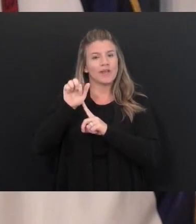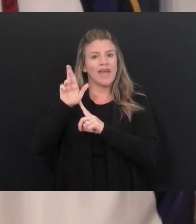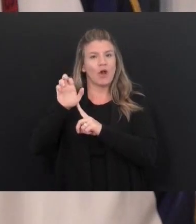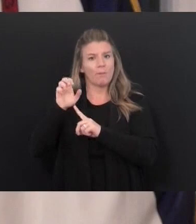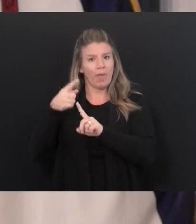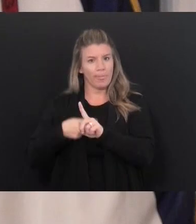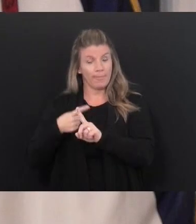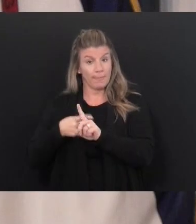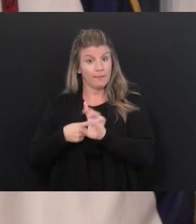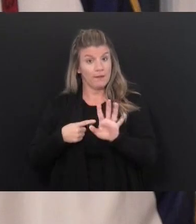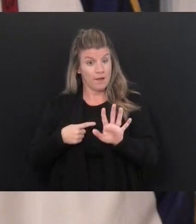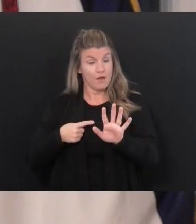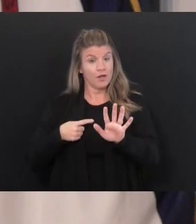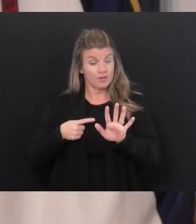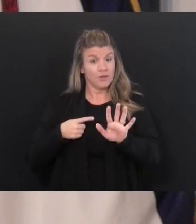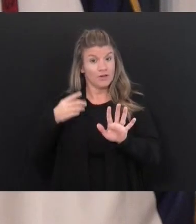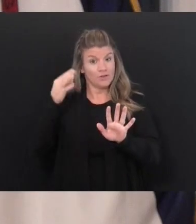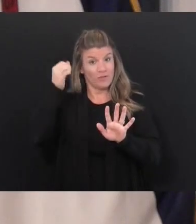about this.